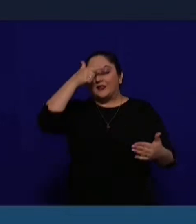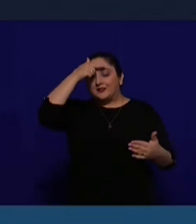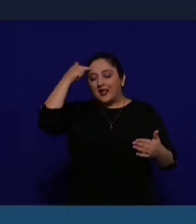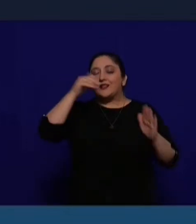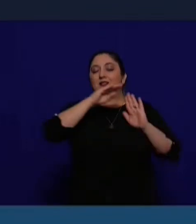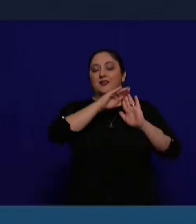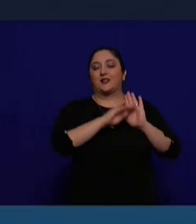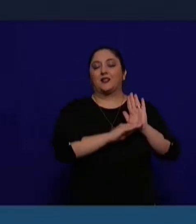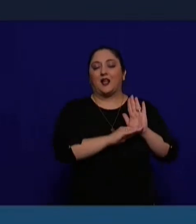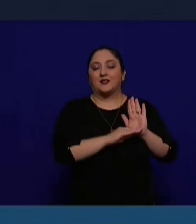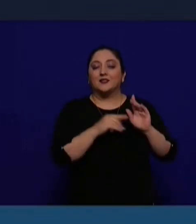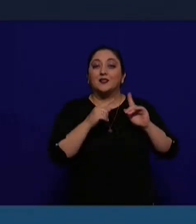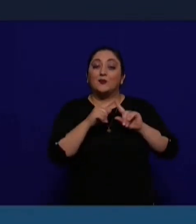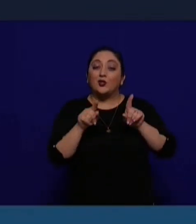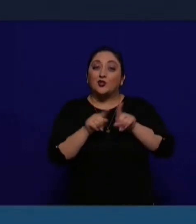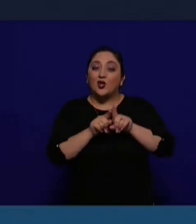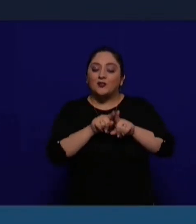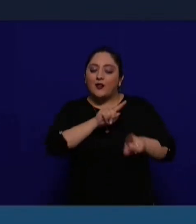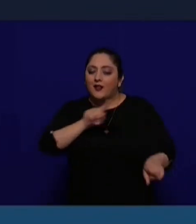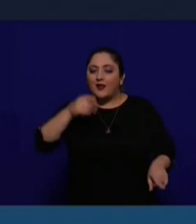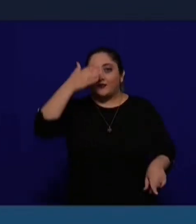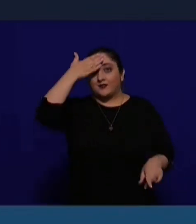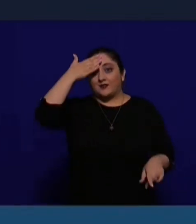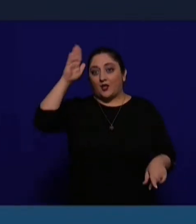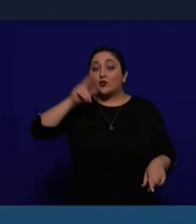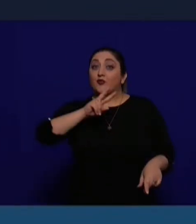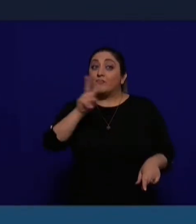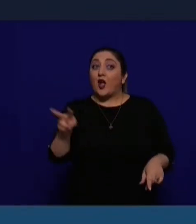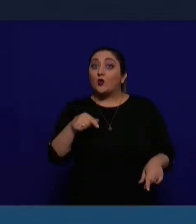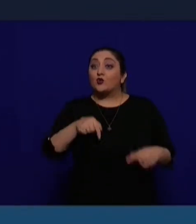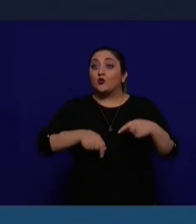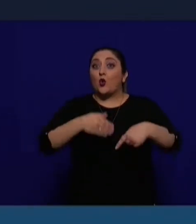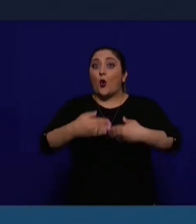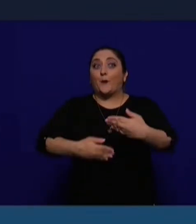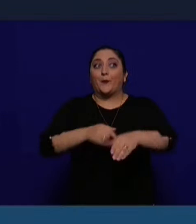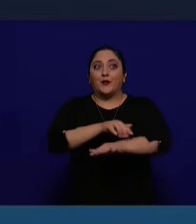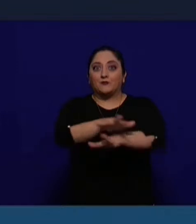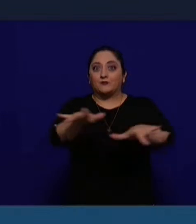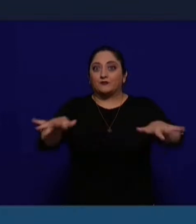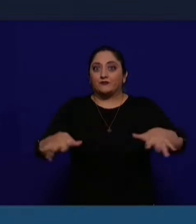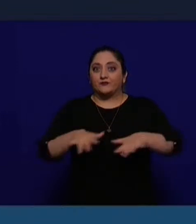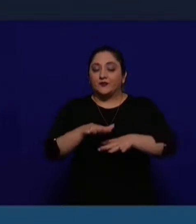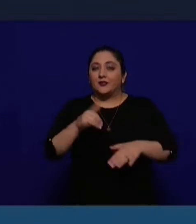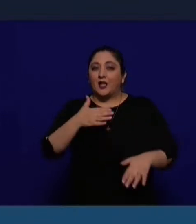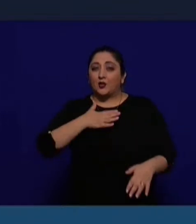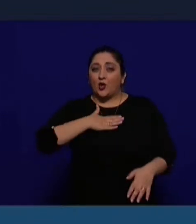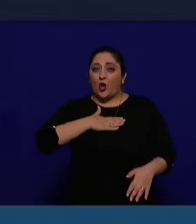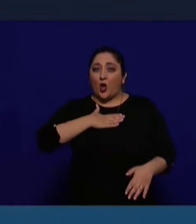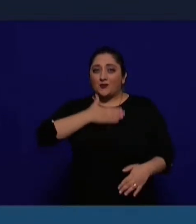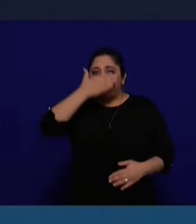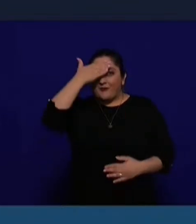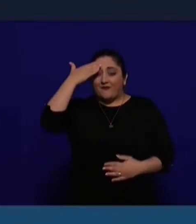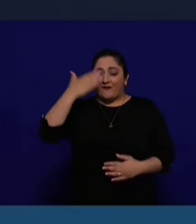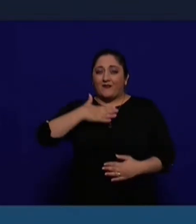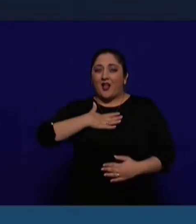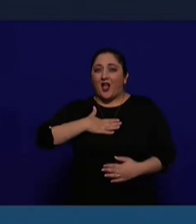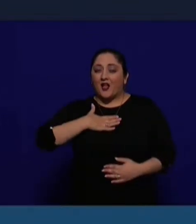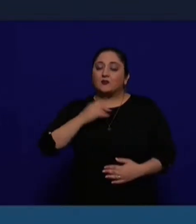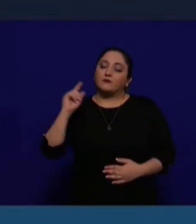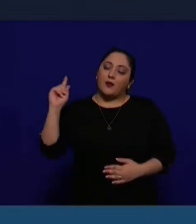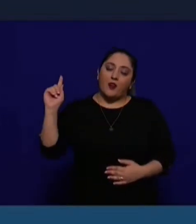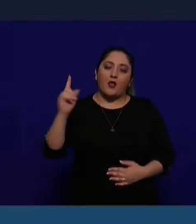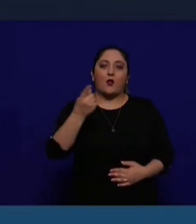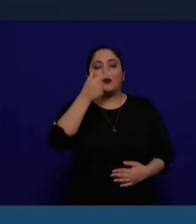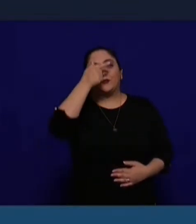infakkarkom li jekk xorta għandna ċirkolazzjoni ta' dan il-virus, allura jekk xi ħadd ikollu sintomi importanti li tiġu tagħmlu t-testijiet.